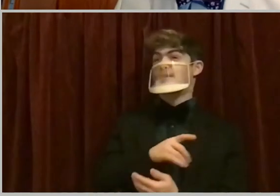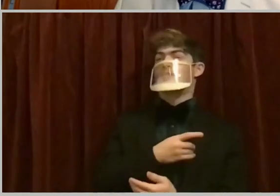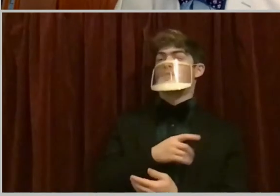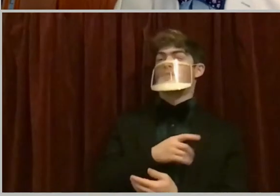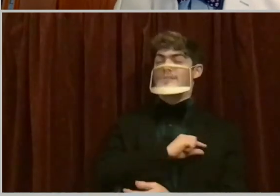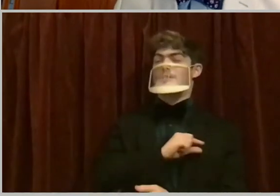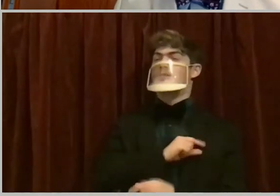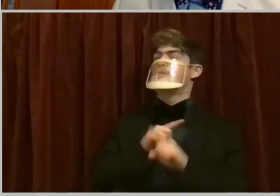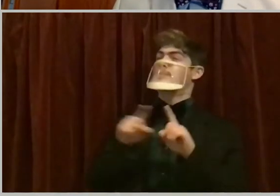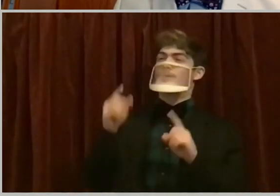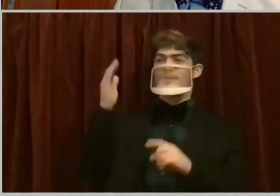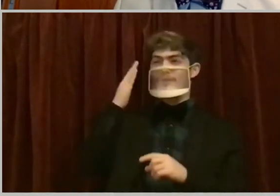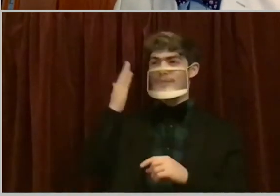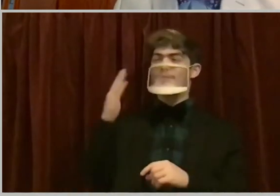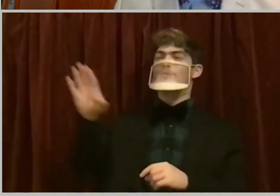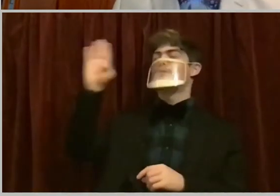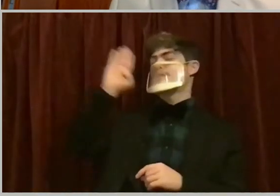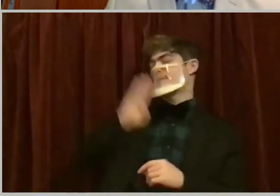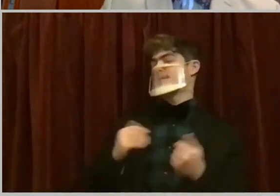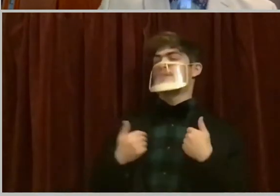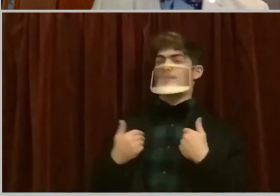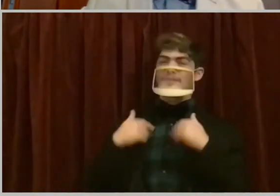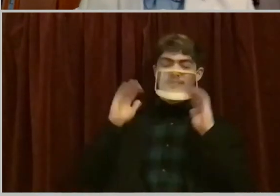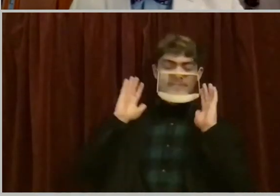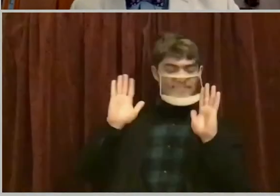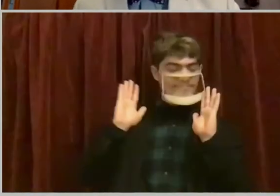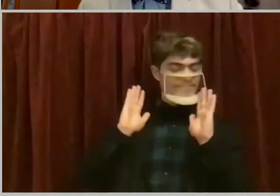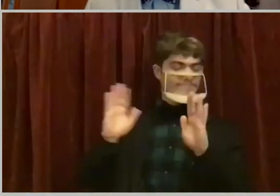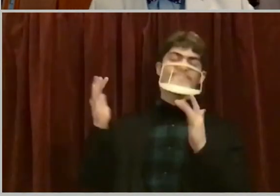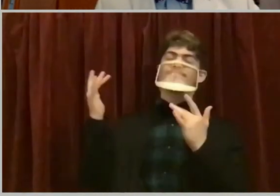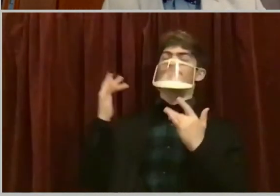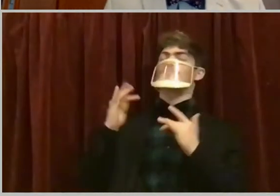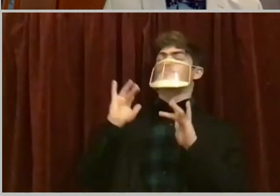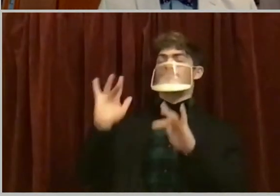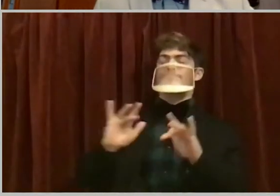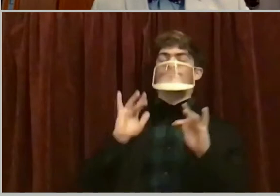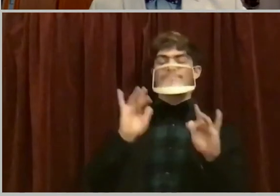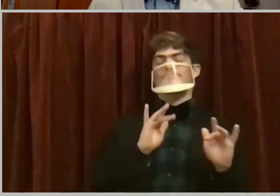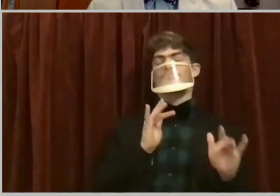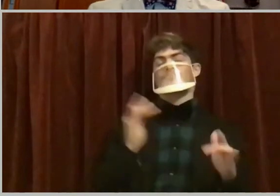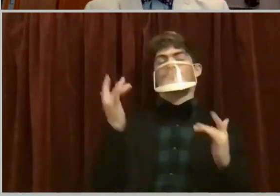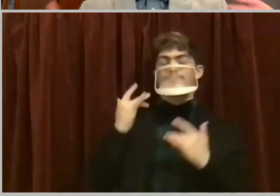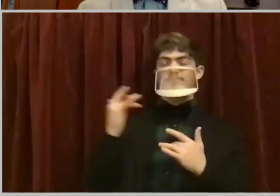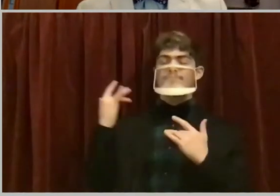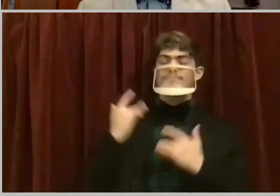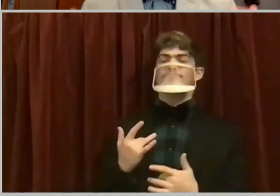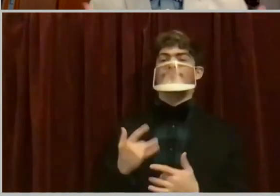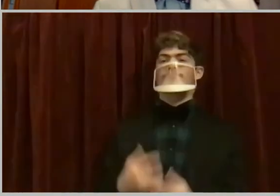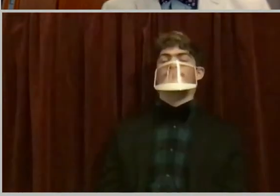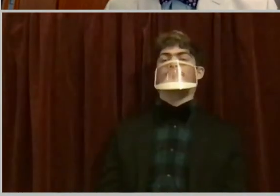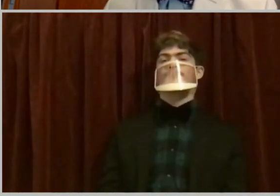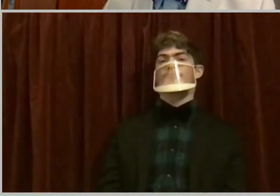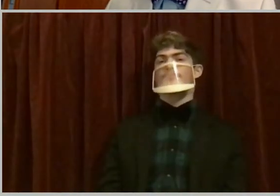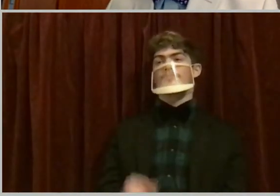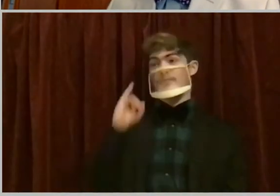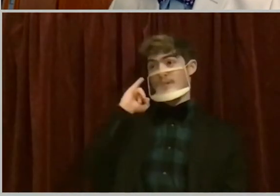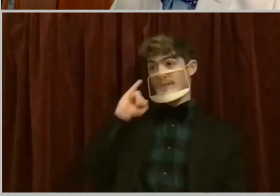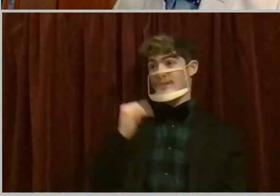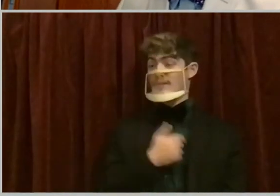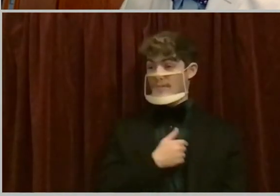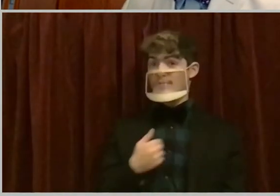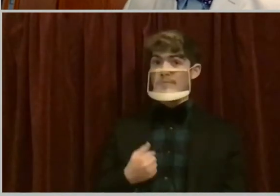great compassion. So that should be very reassuring to all of us if we're ever in a position like David